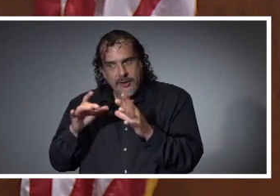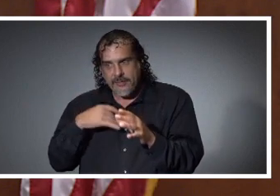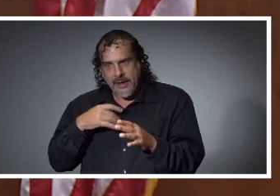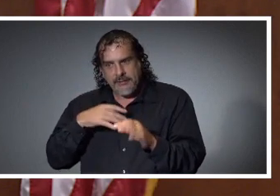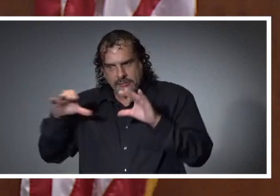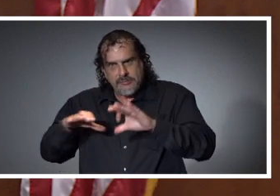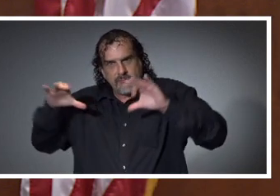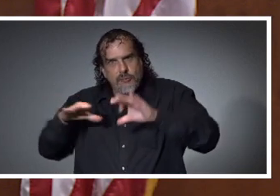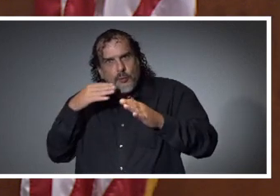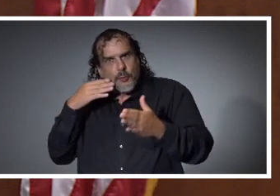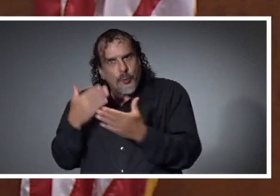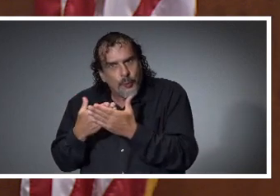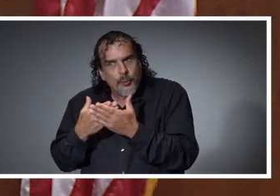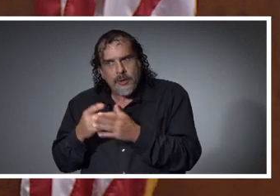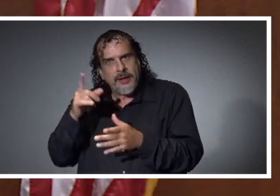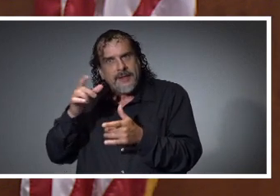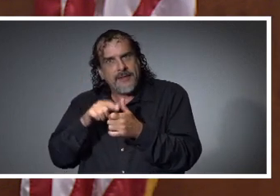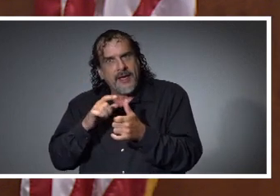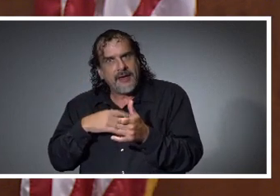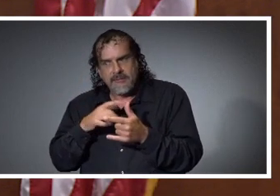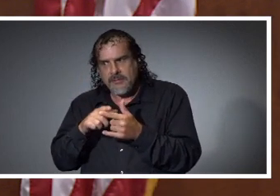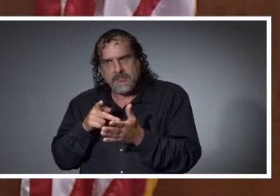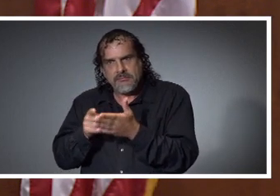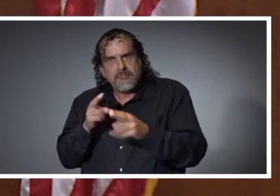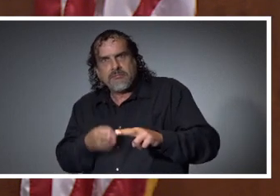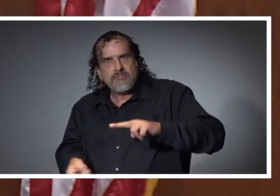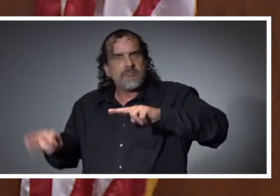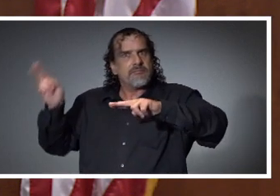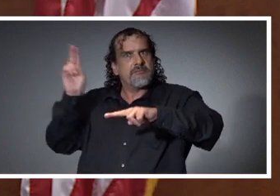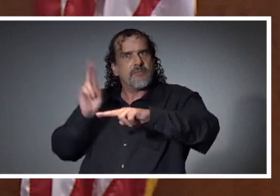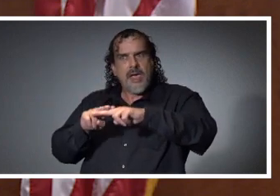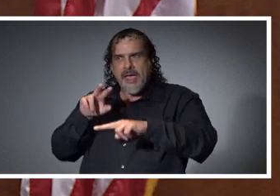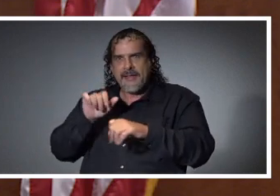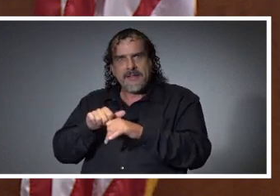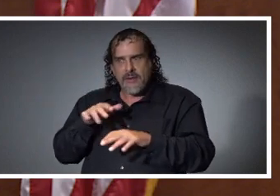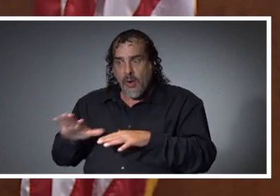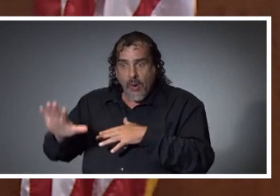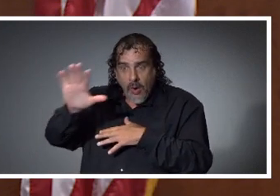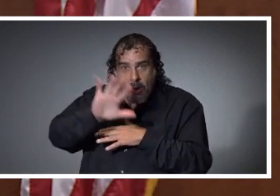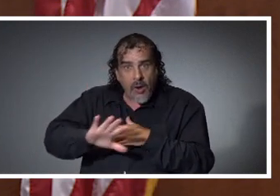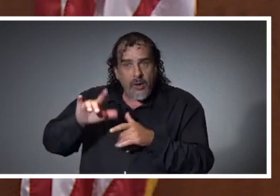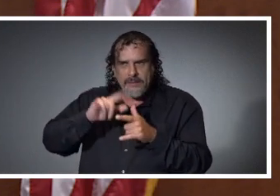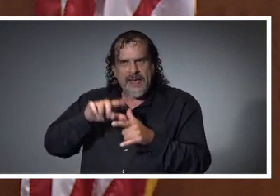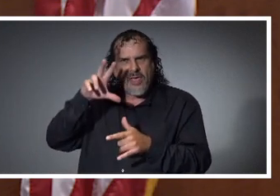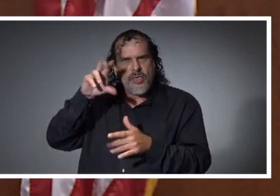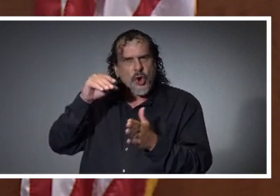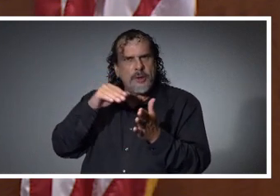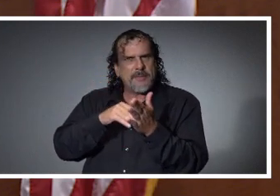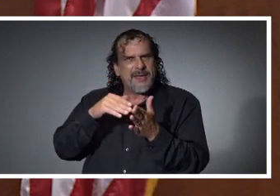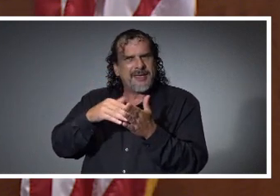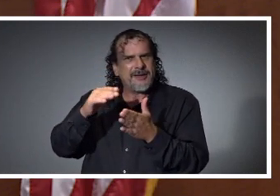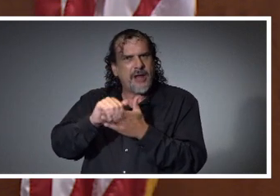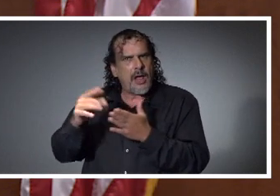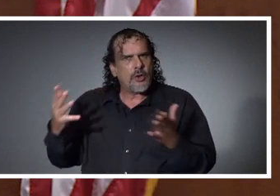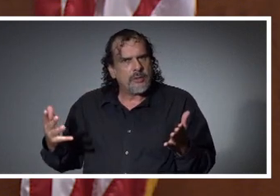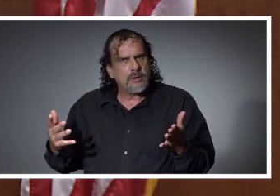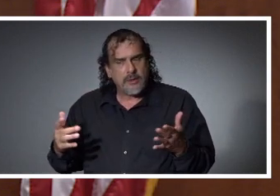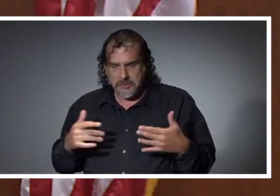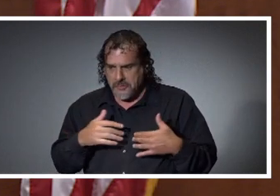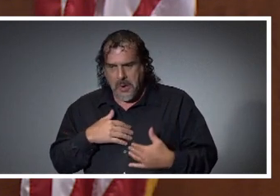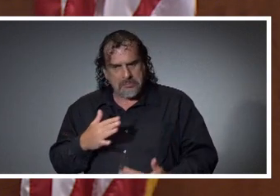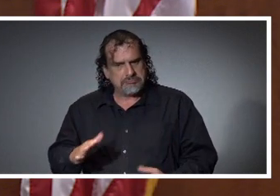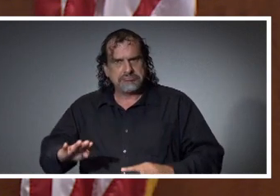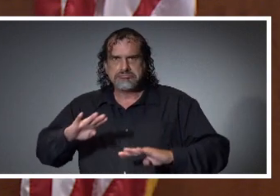nearly $30 million in compensation that they had earned. And so I was extremely